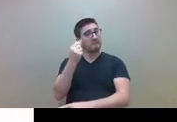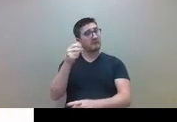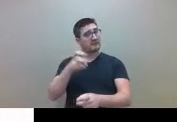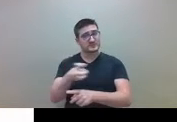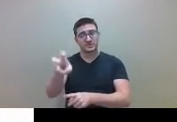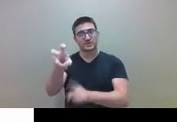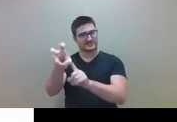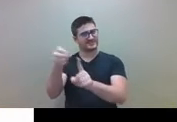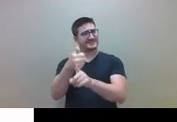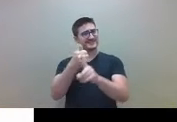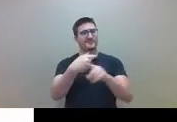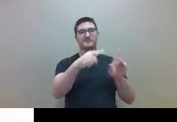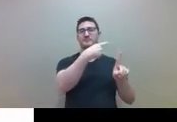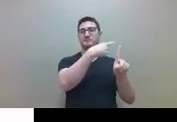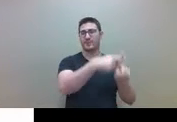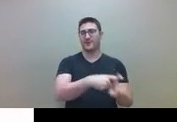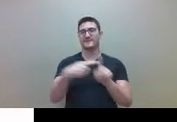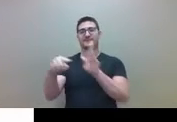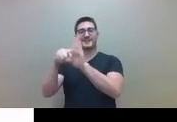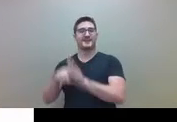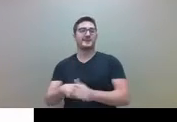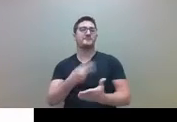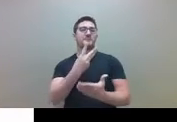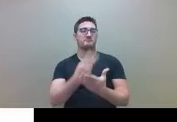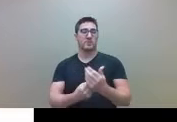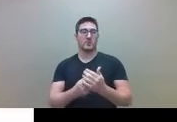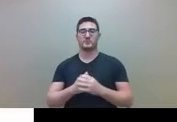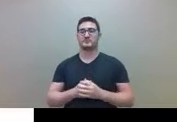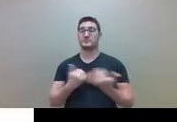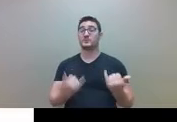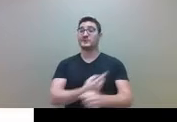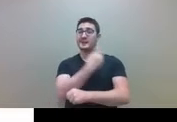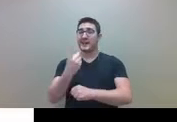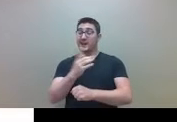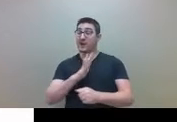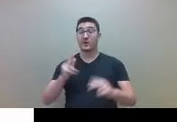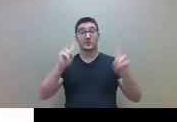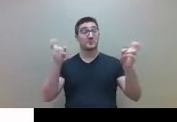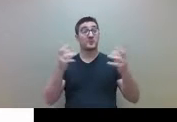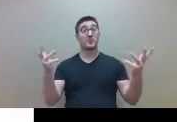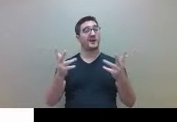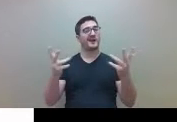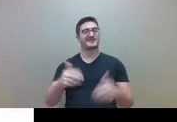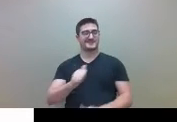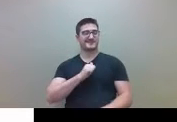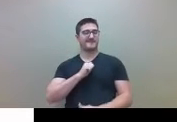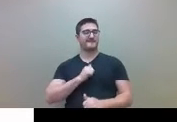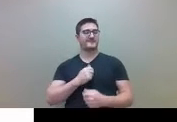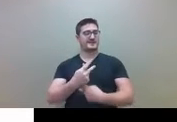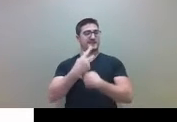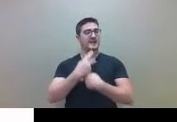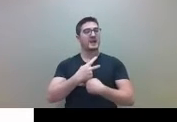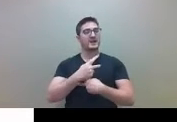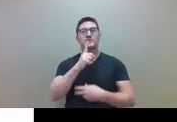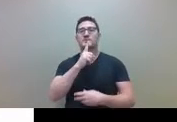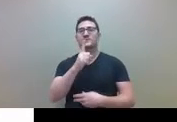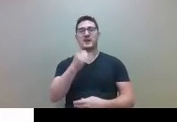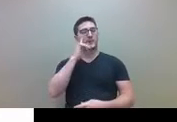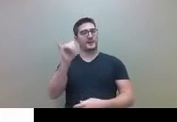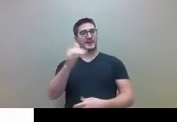be talking about self-care and the idea of not being able to pour from an empty cup.